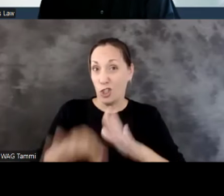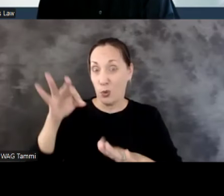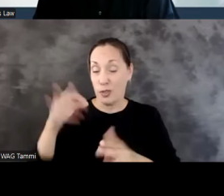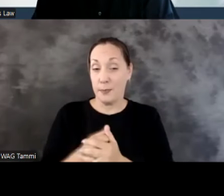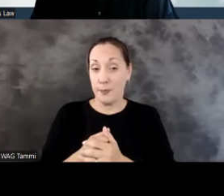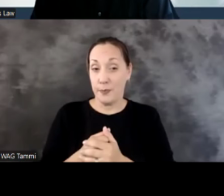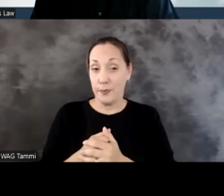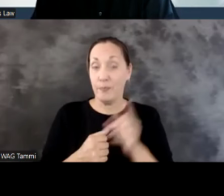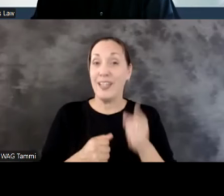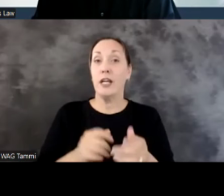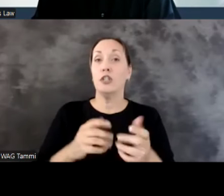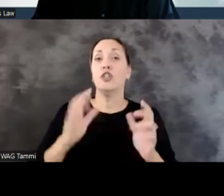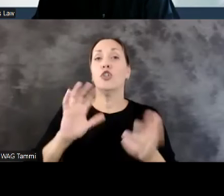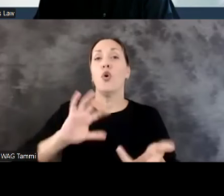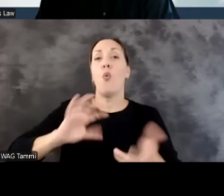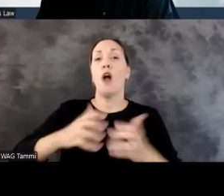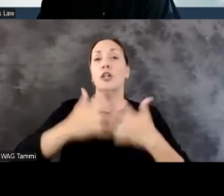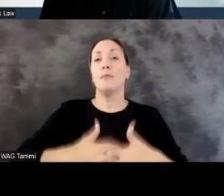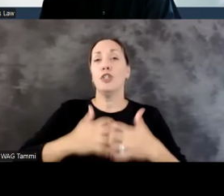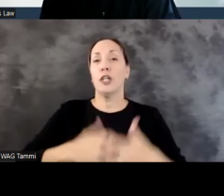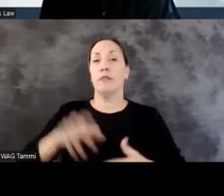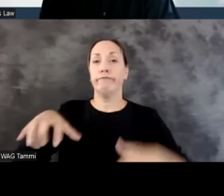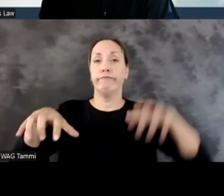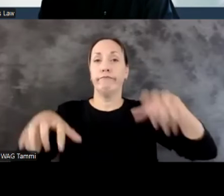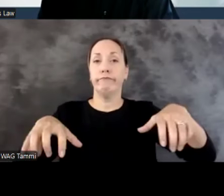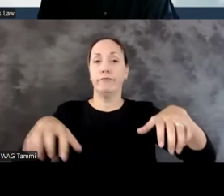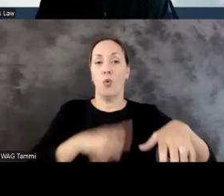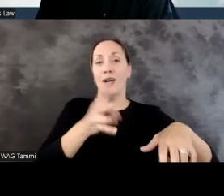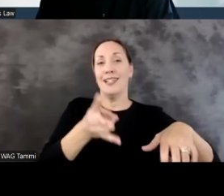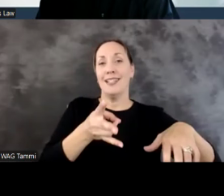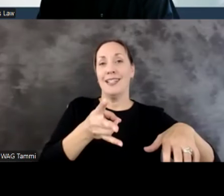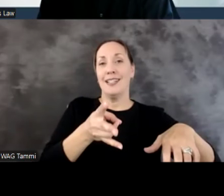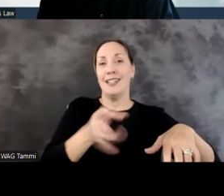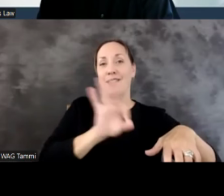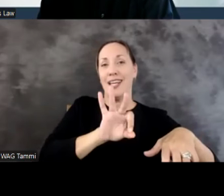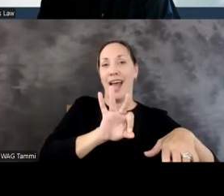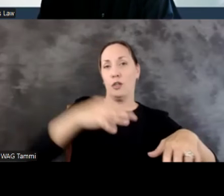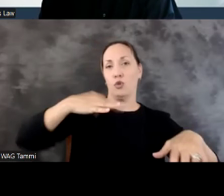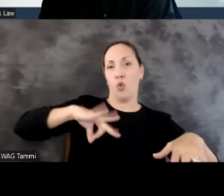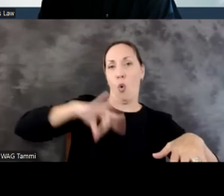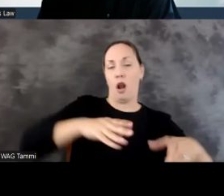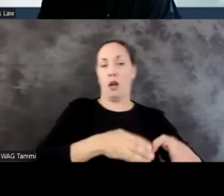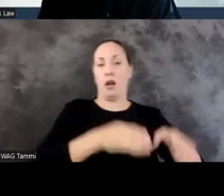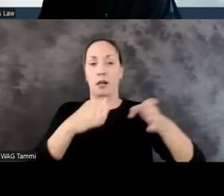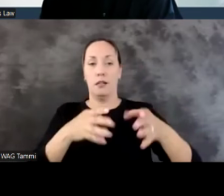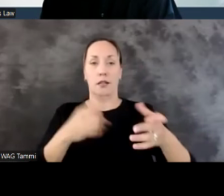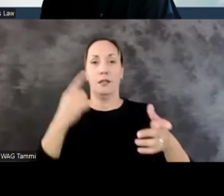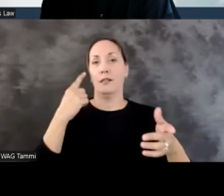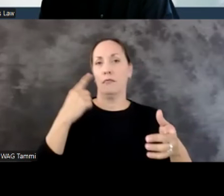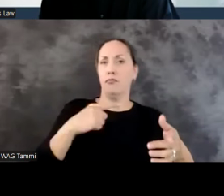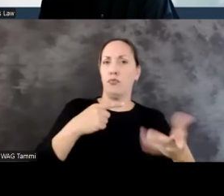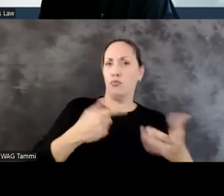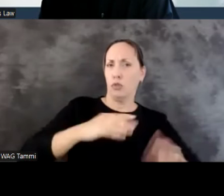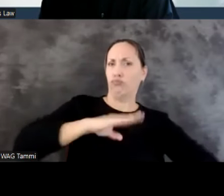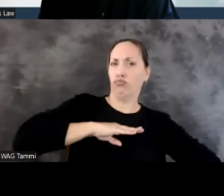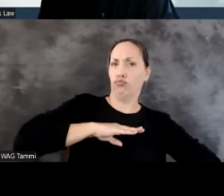washing machines side by side. One is rated 79 as an overall score for consumer satisfaction, and